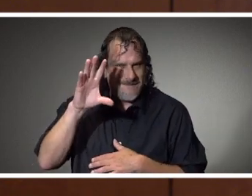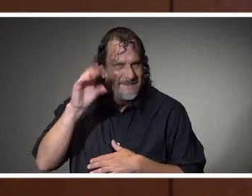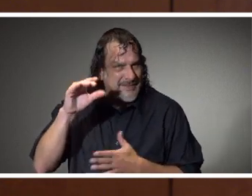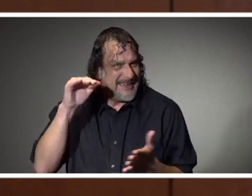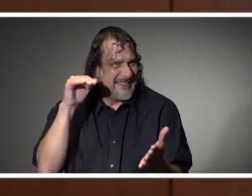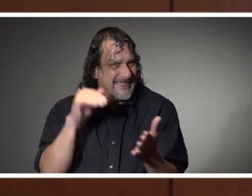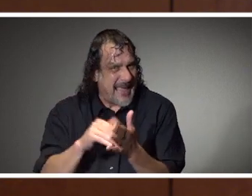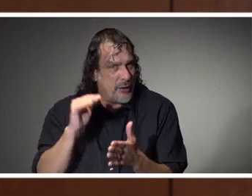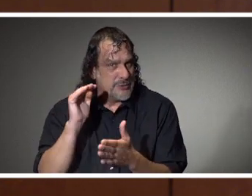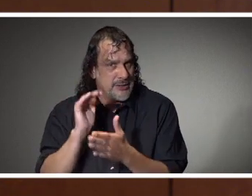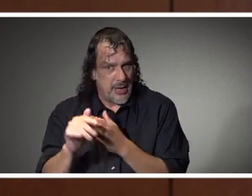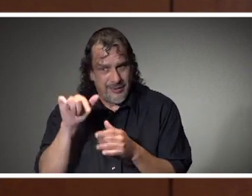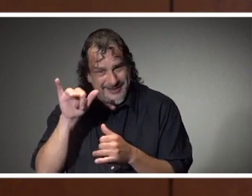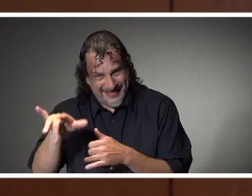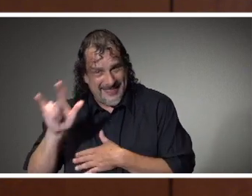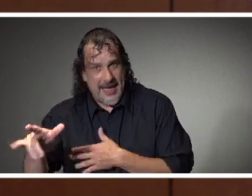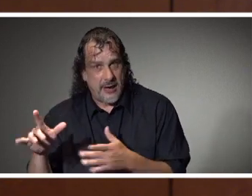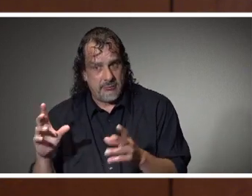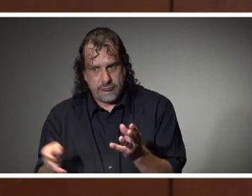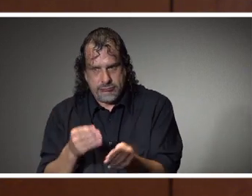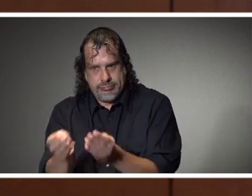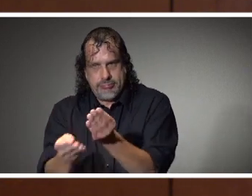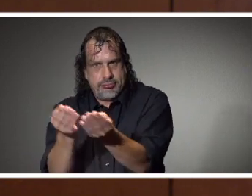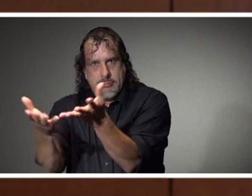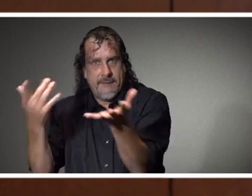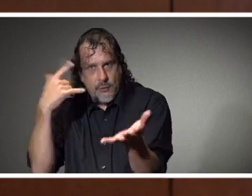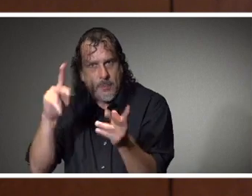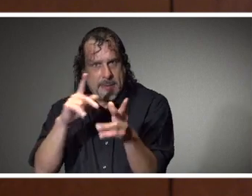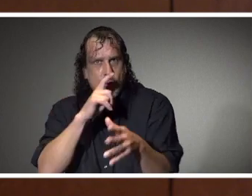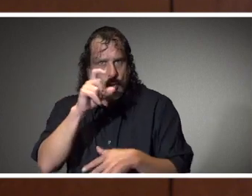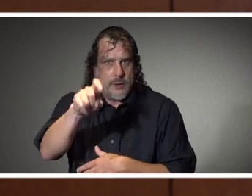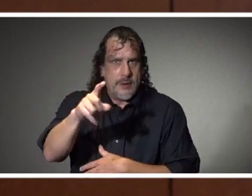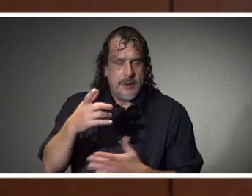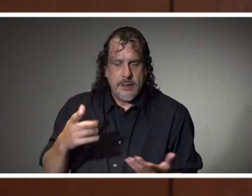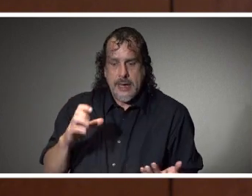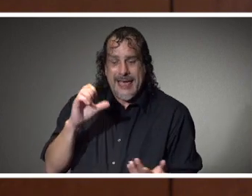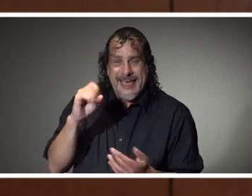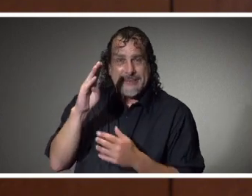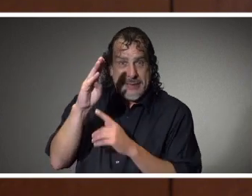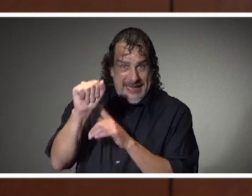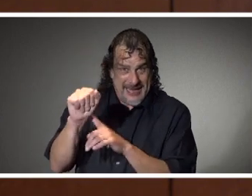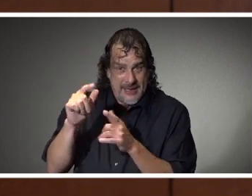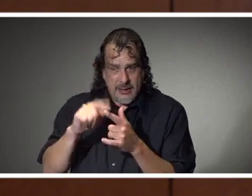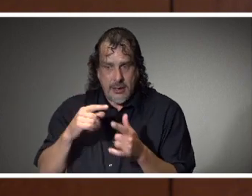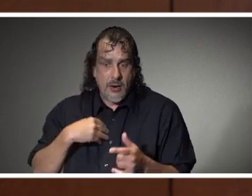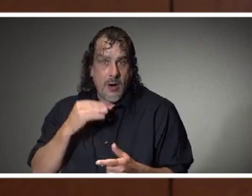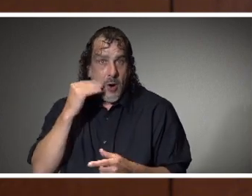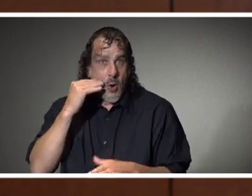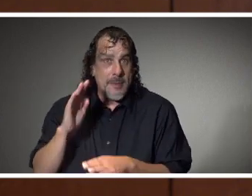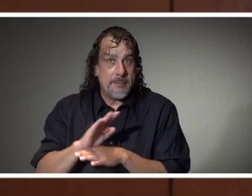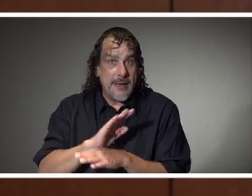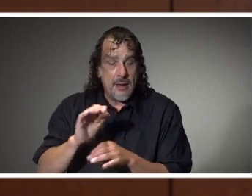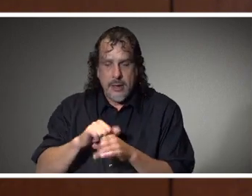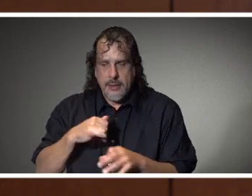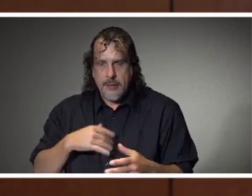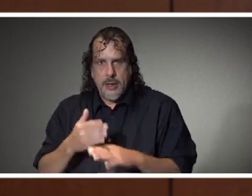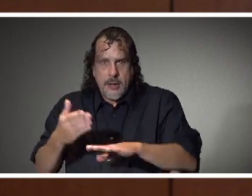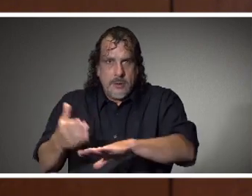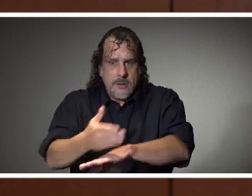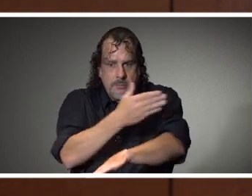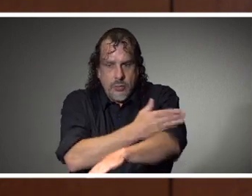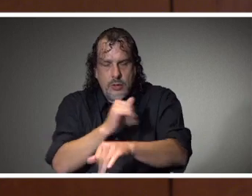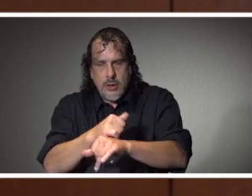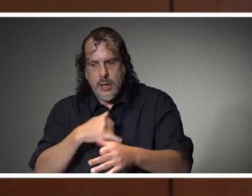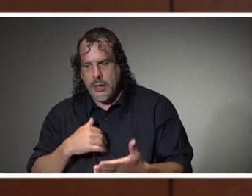$950,000 into that area to those folks that need it. And SBA itself, with homes and businesses, they've been able to approve and get refinanced and help individuals